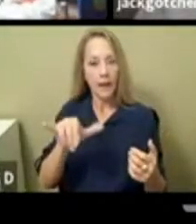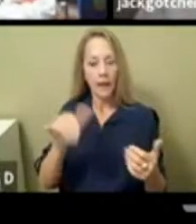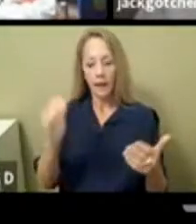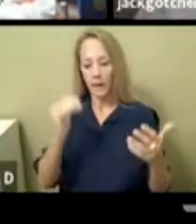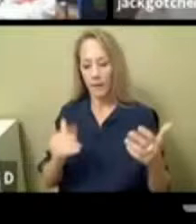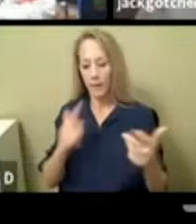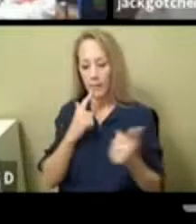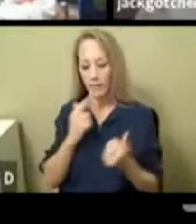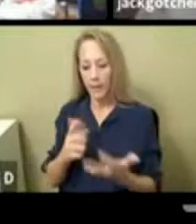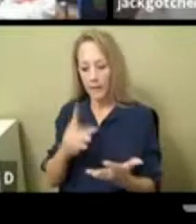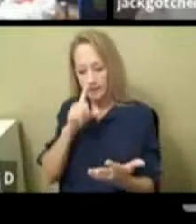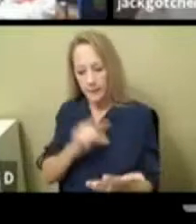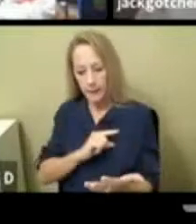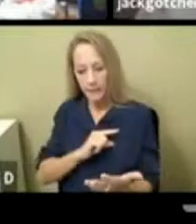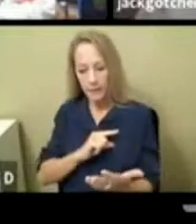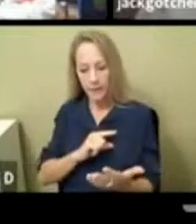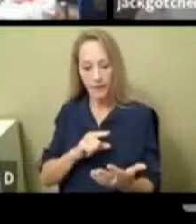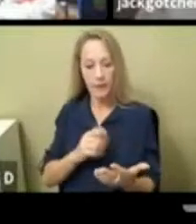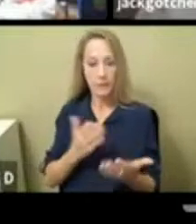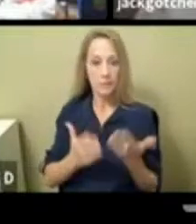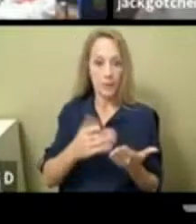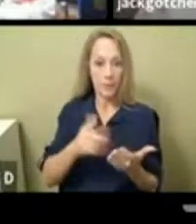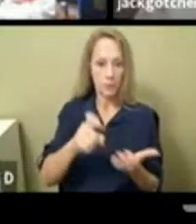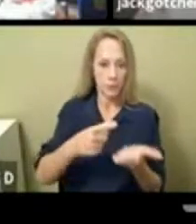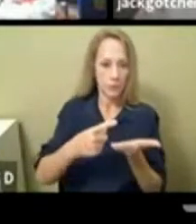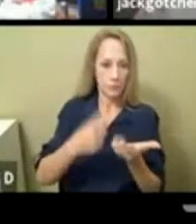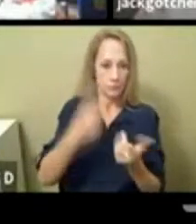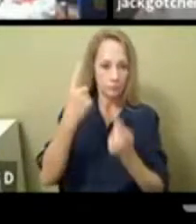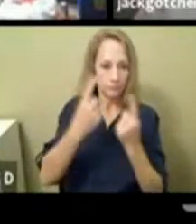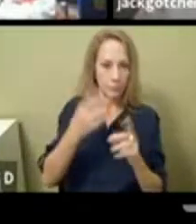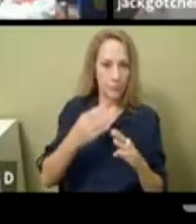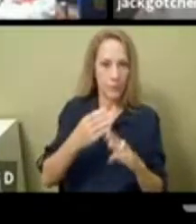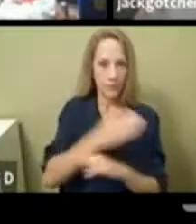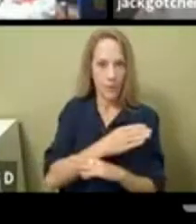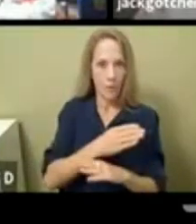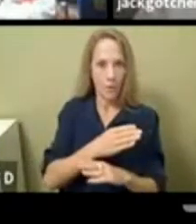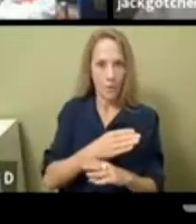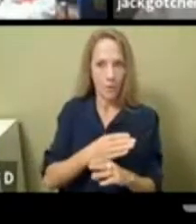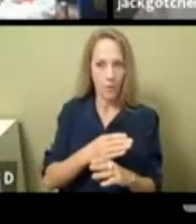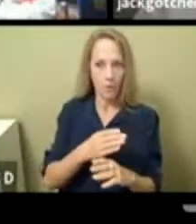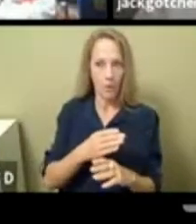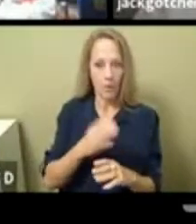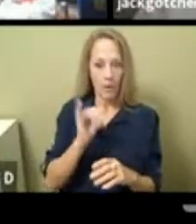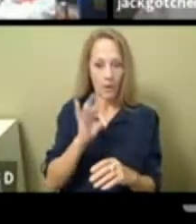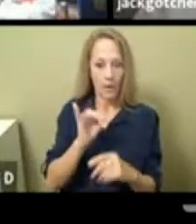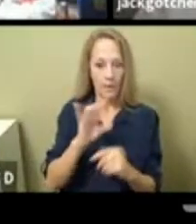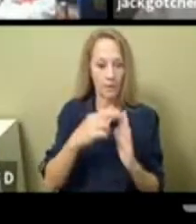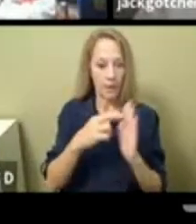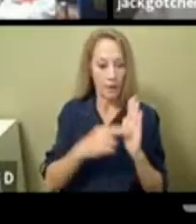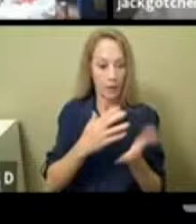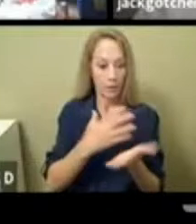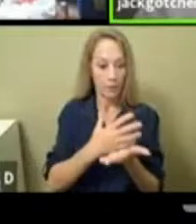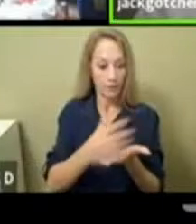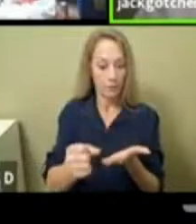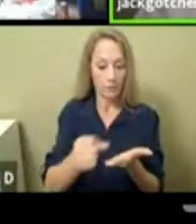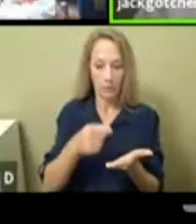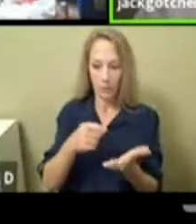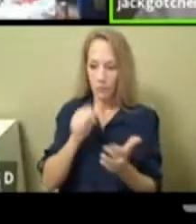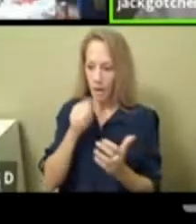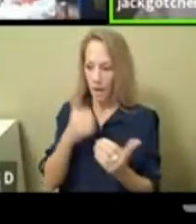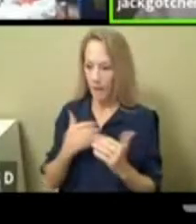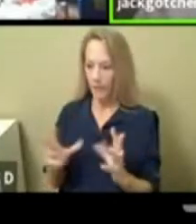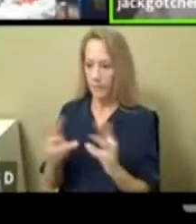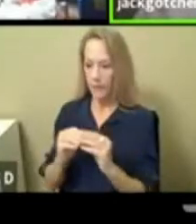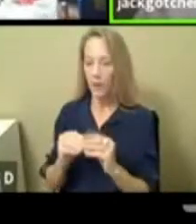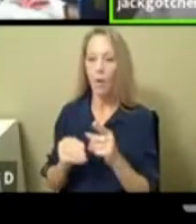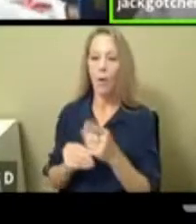holiday. So you might want to take that into account before you have a meeting, have a regulation expiring in 2 weeks. That's a very good point,